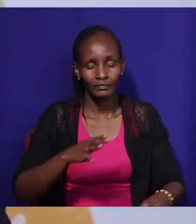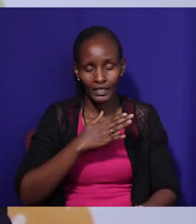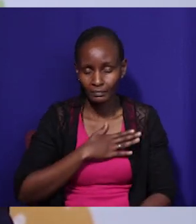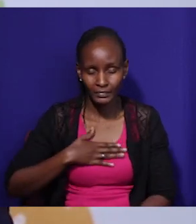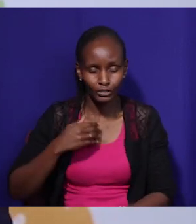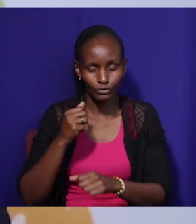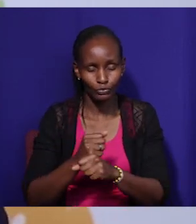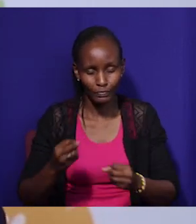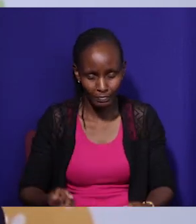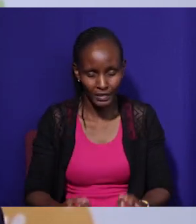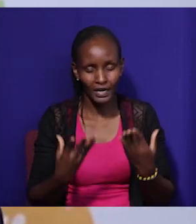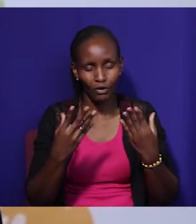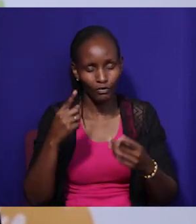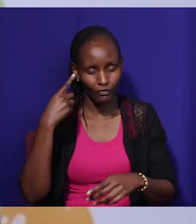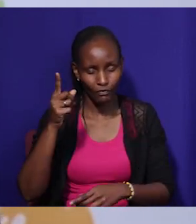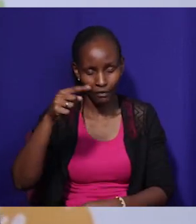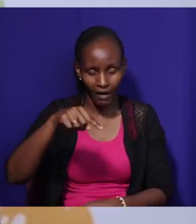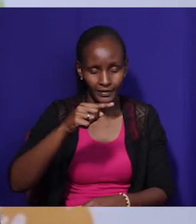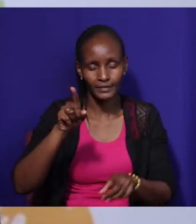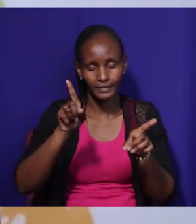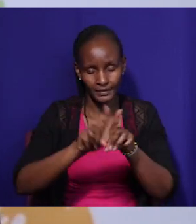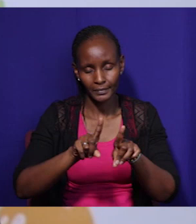please perform a miracle for us too.